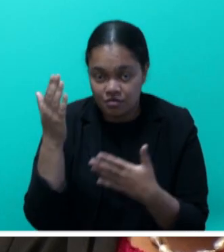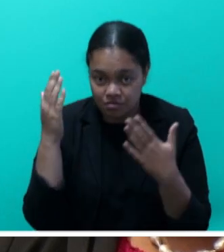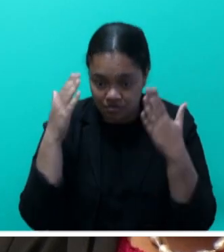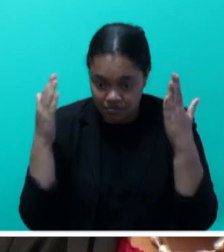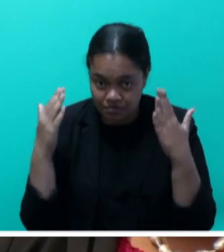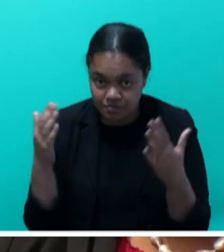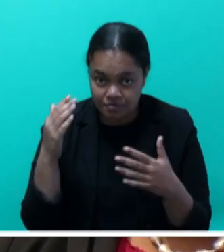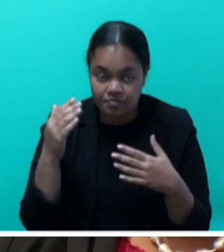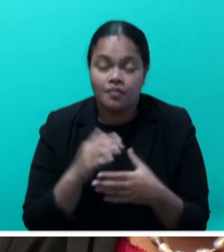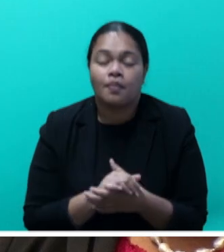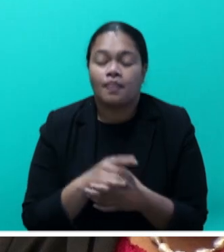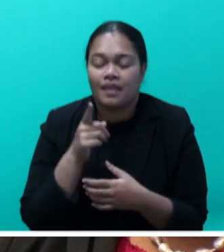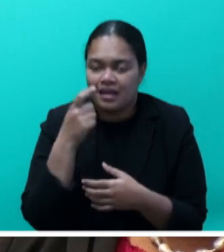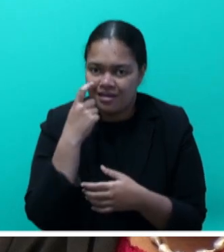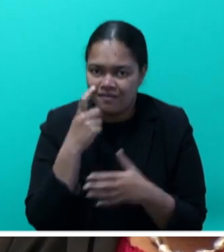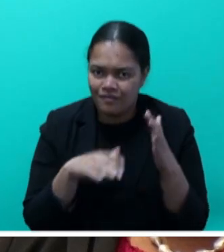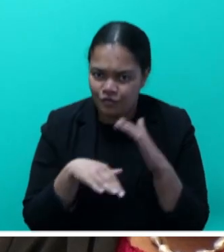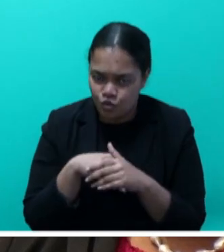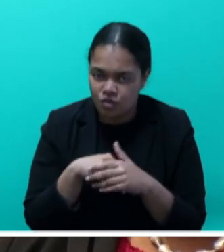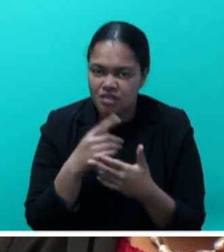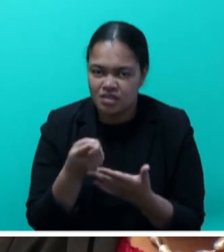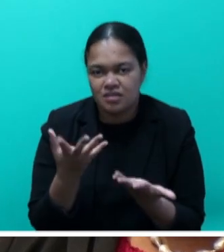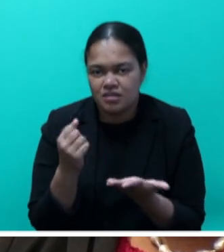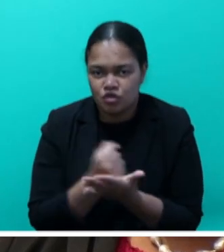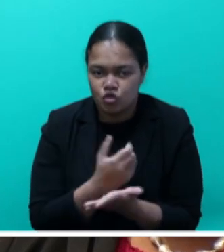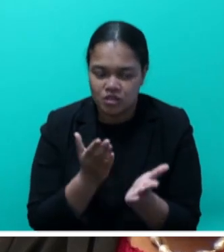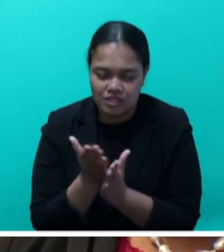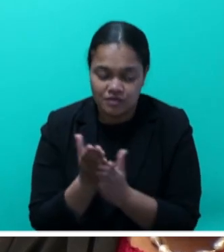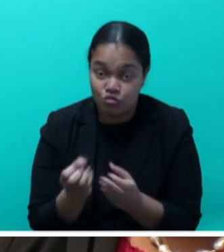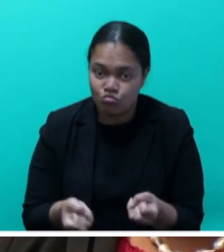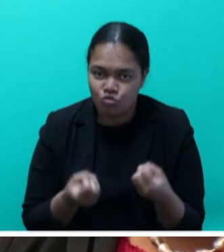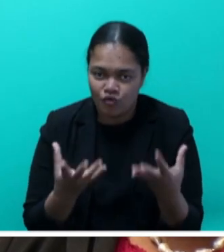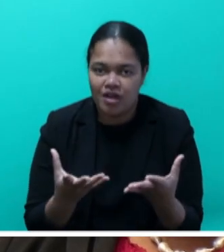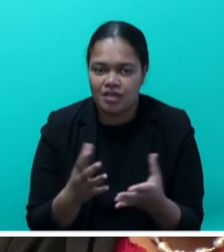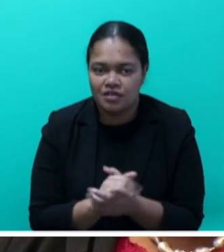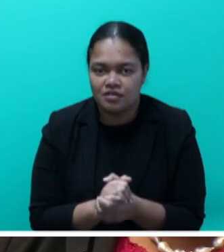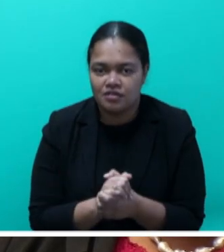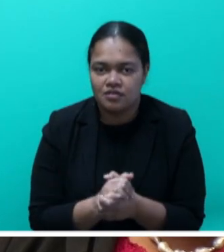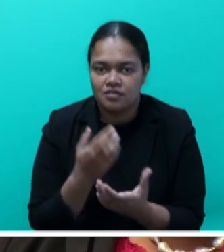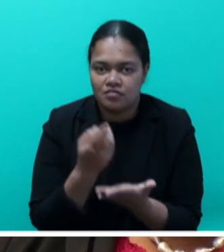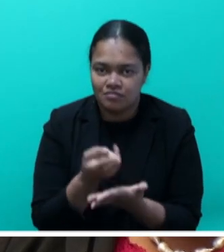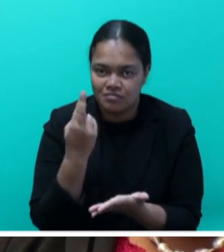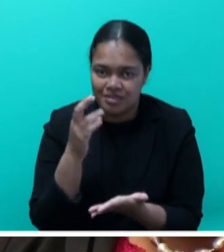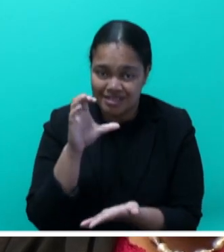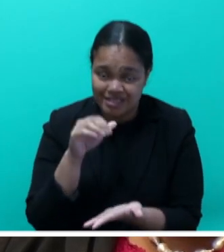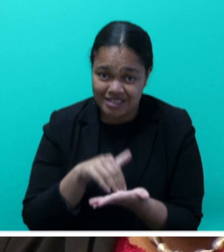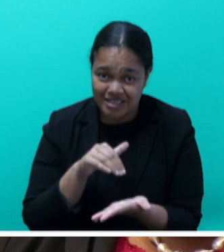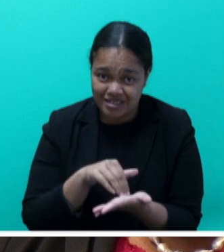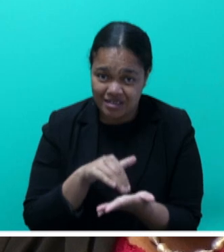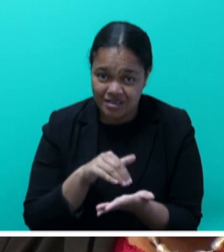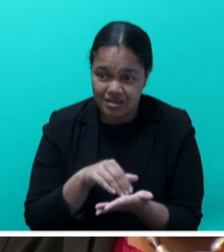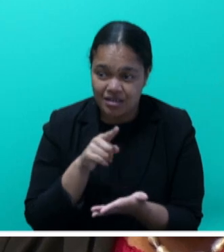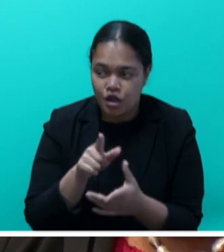need to tread carefully in terms of ensuring that services to be provided at the Drug Rehabilitation Centre is of